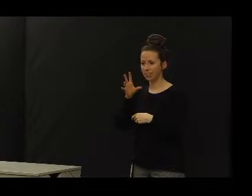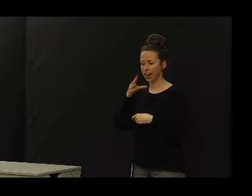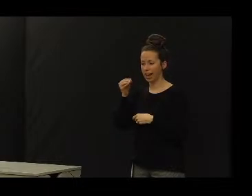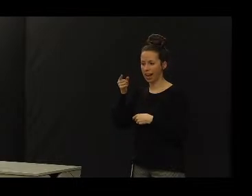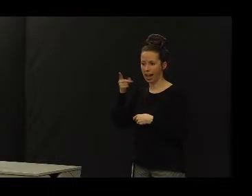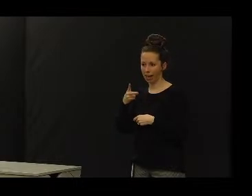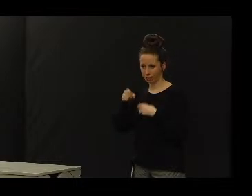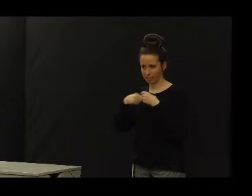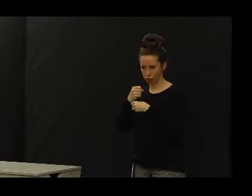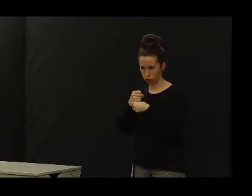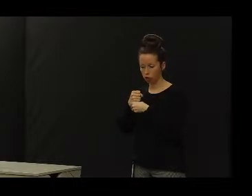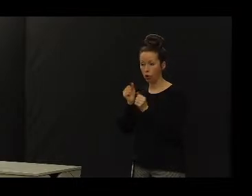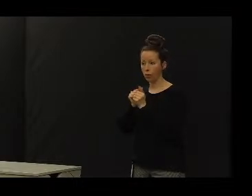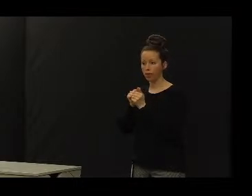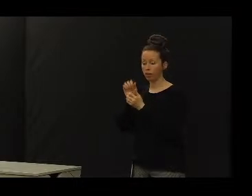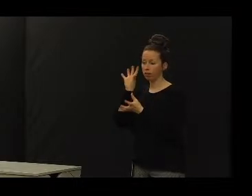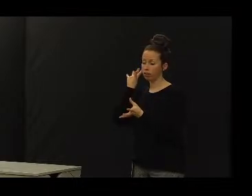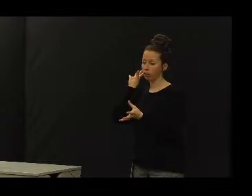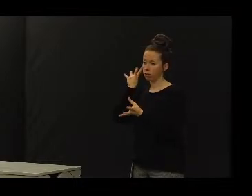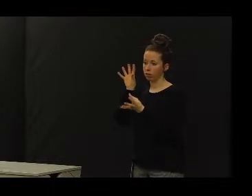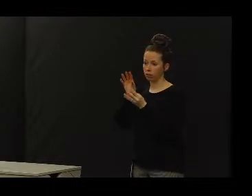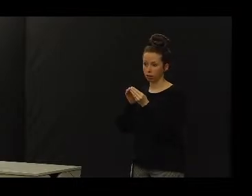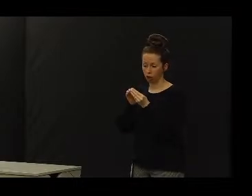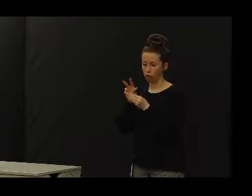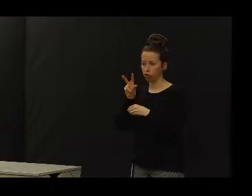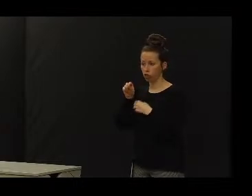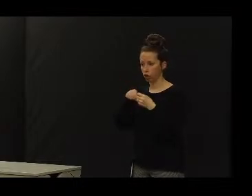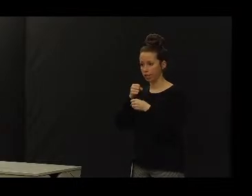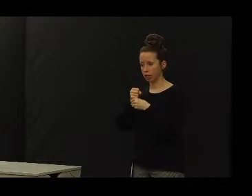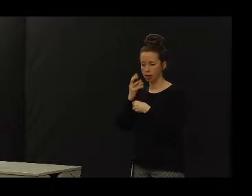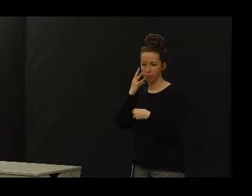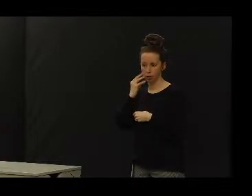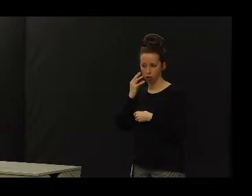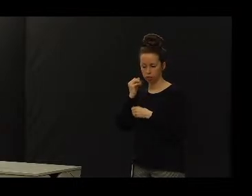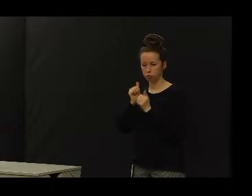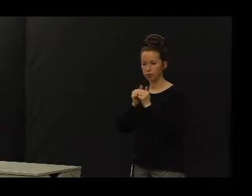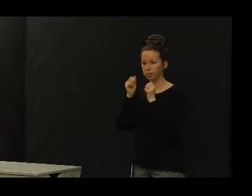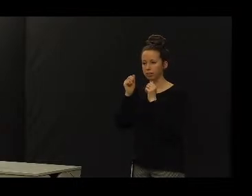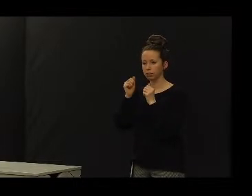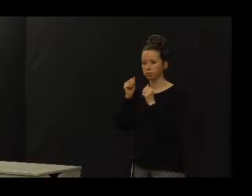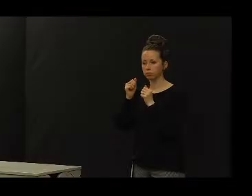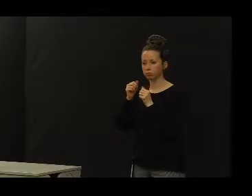with a combined total of 30 years of experience in deaf education.